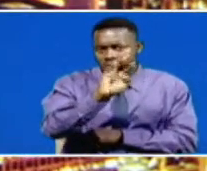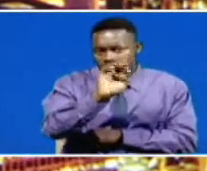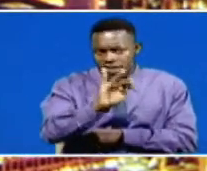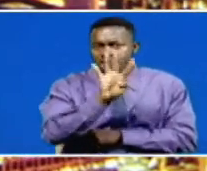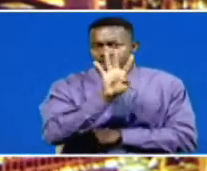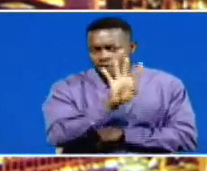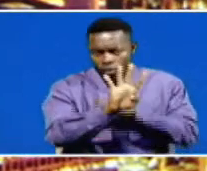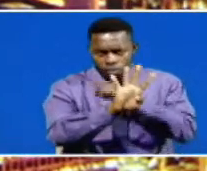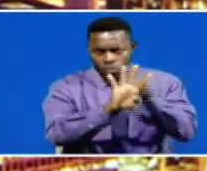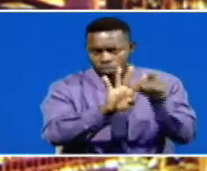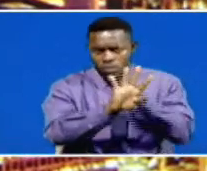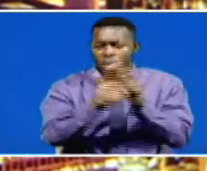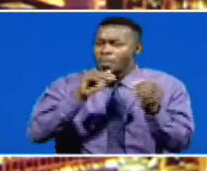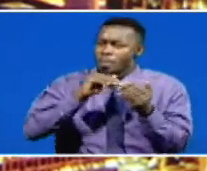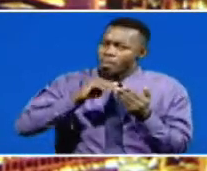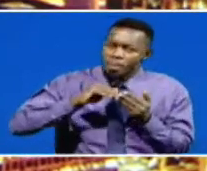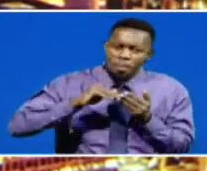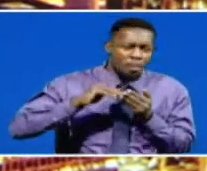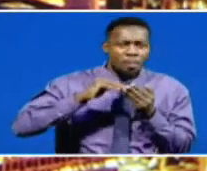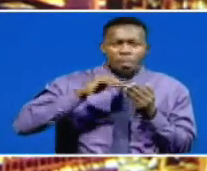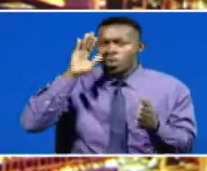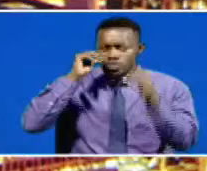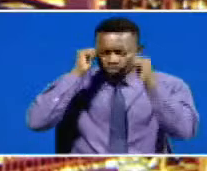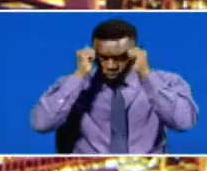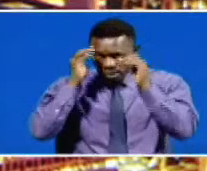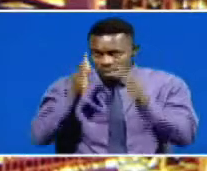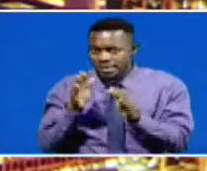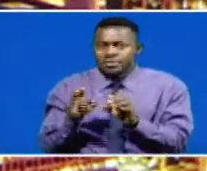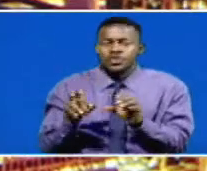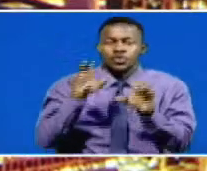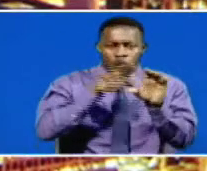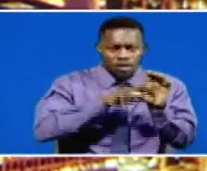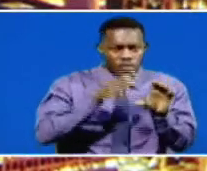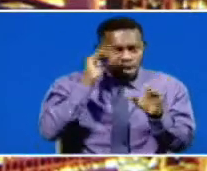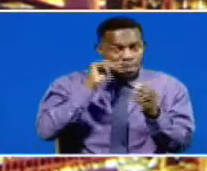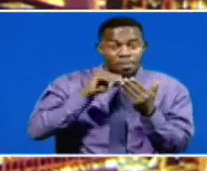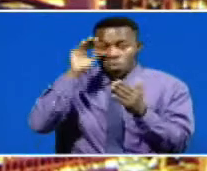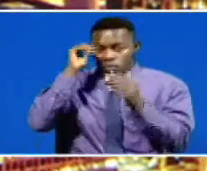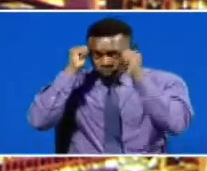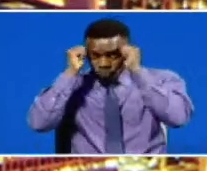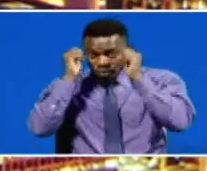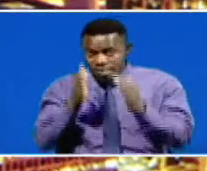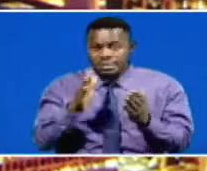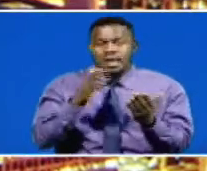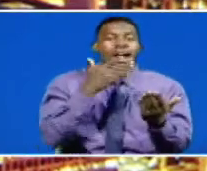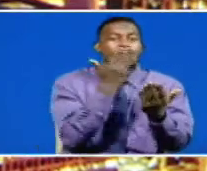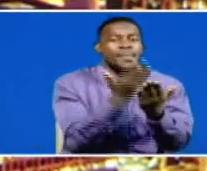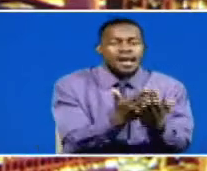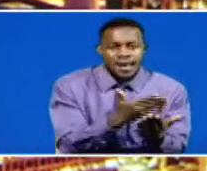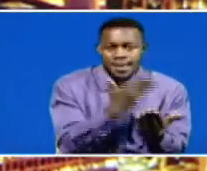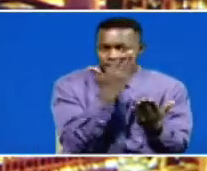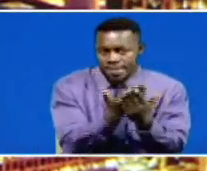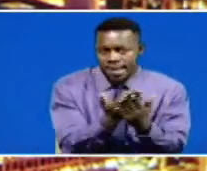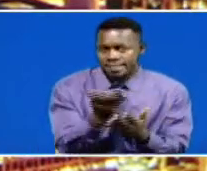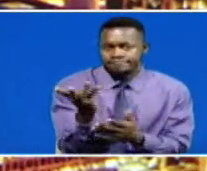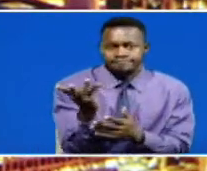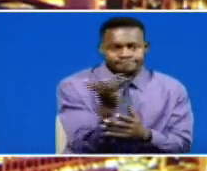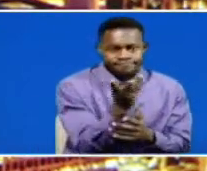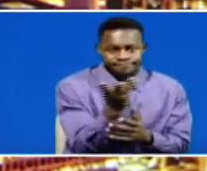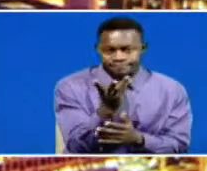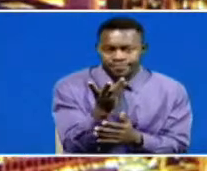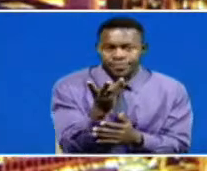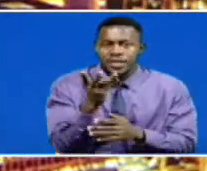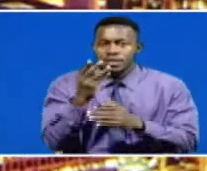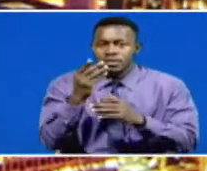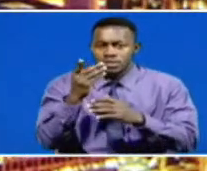as the most sought-after secondary schools by the 2023 KCPE candidates. Announcing the results of the Form